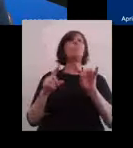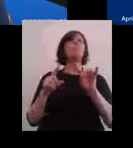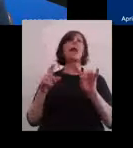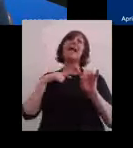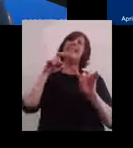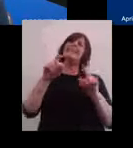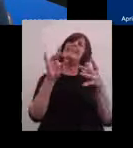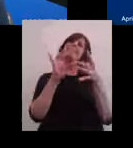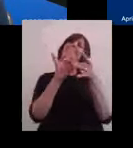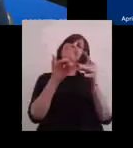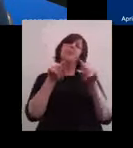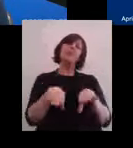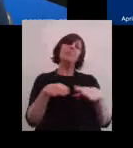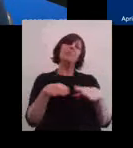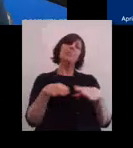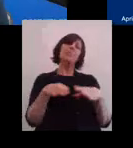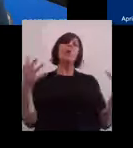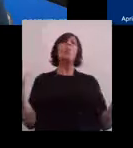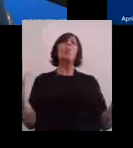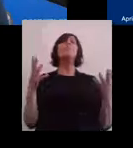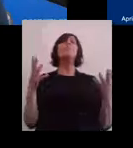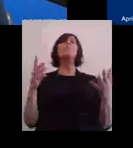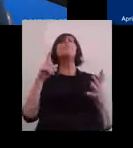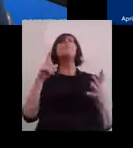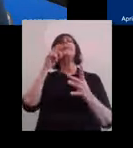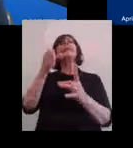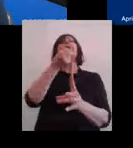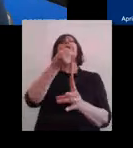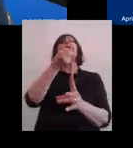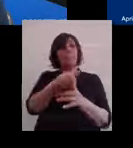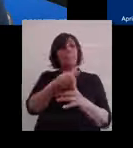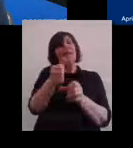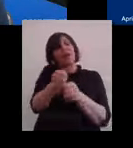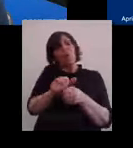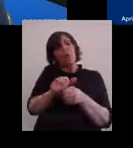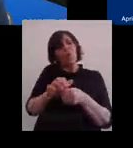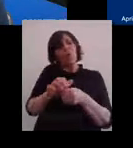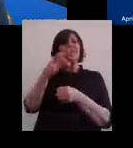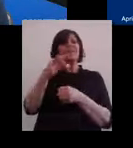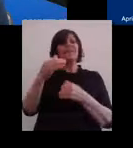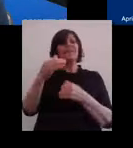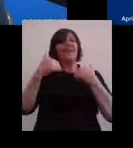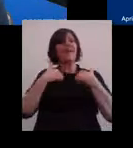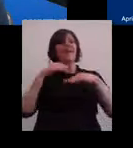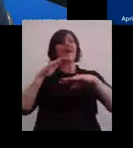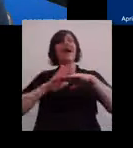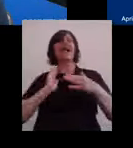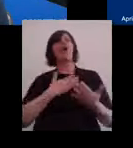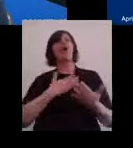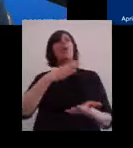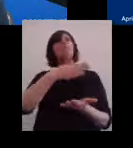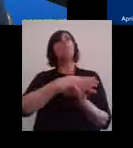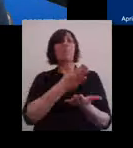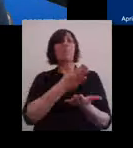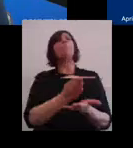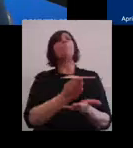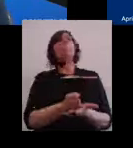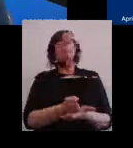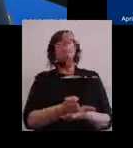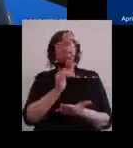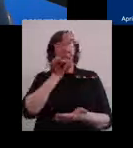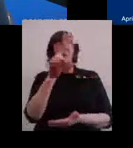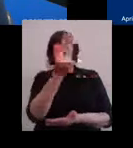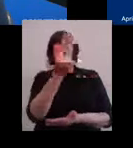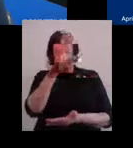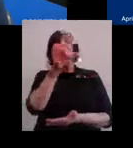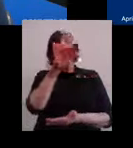is the impact that COVID-19 is having on not just Erie County's budget, but local governmental budgets all across Western New